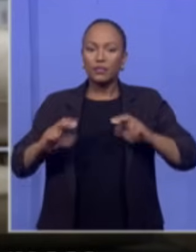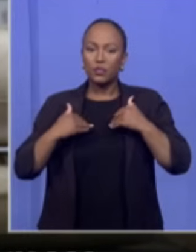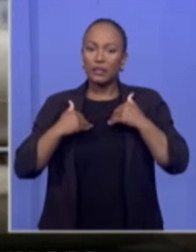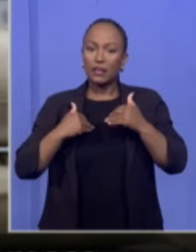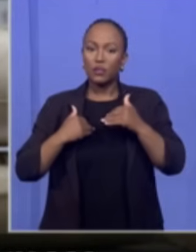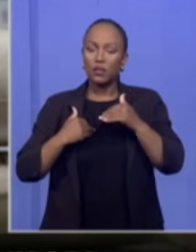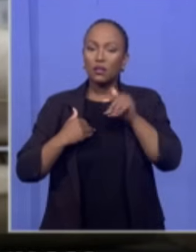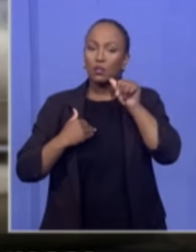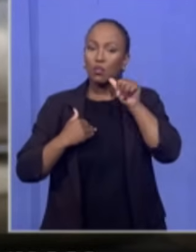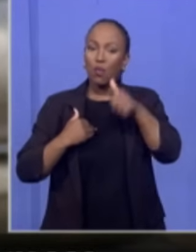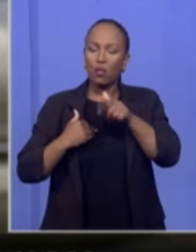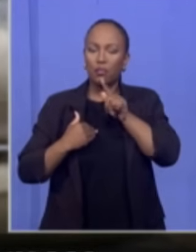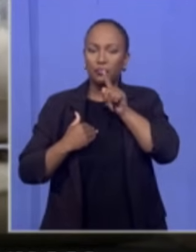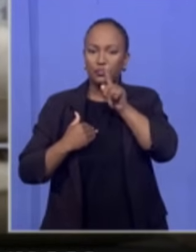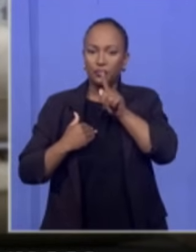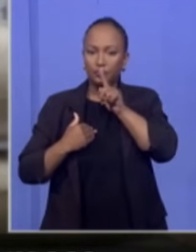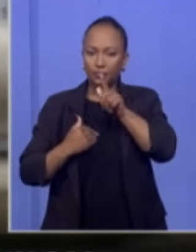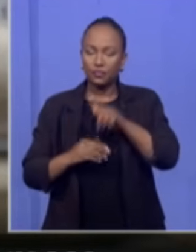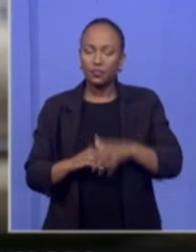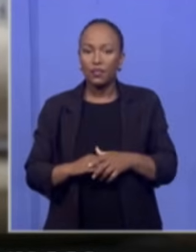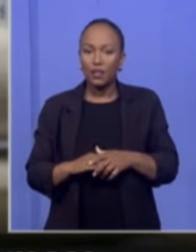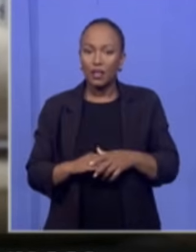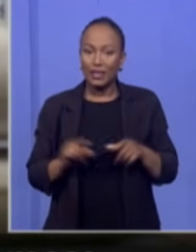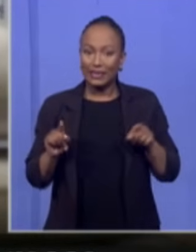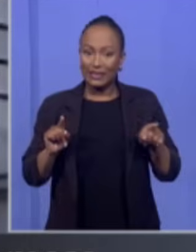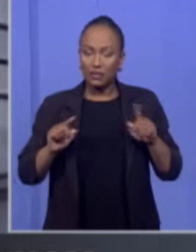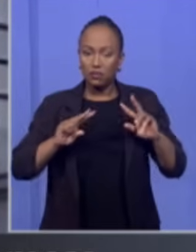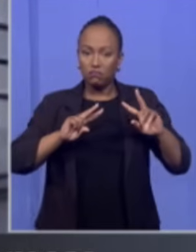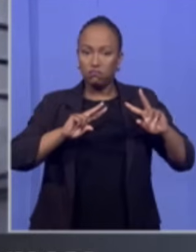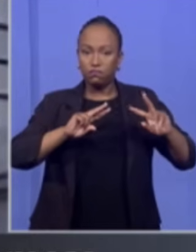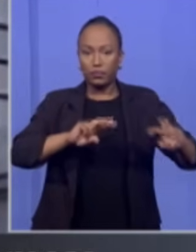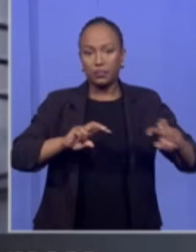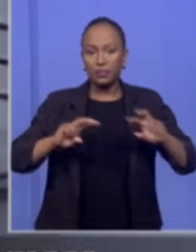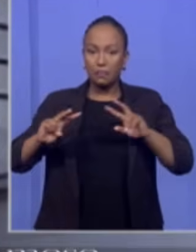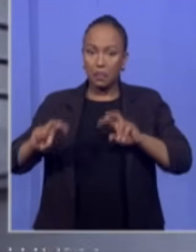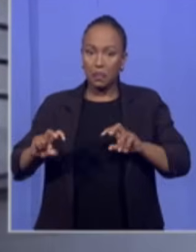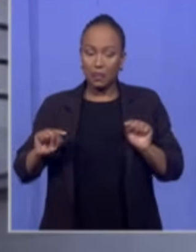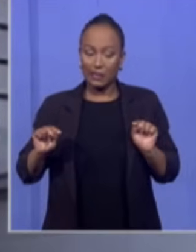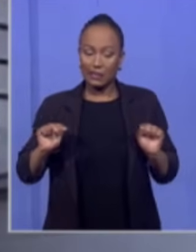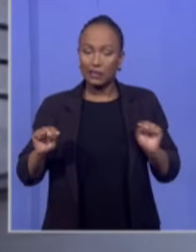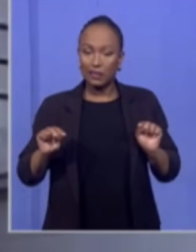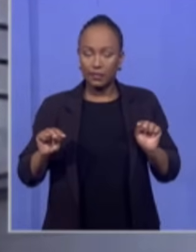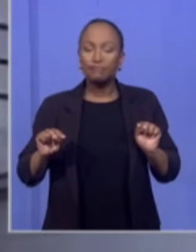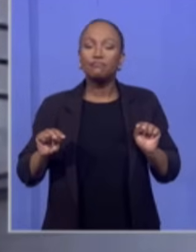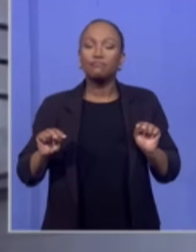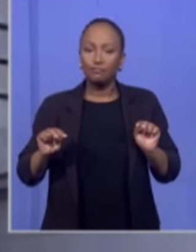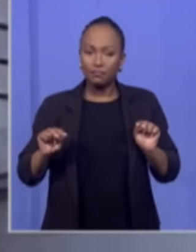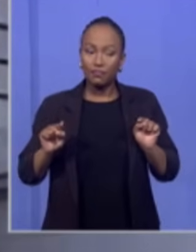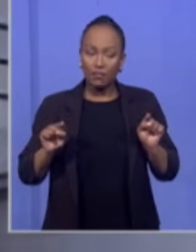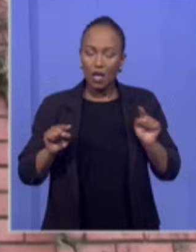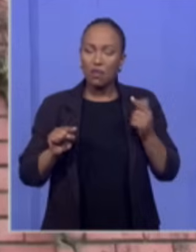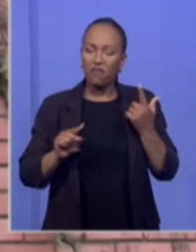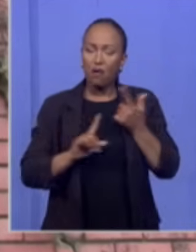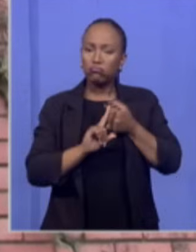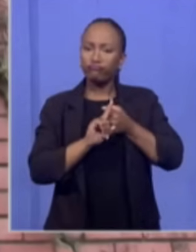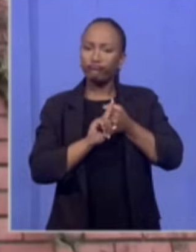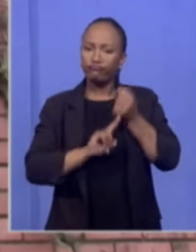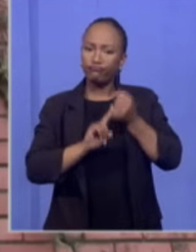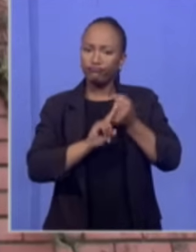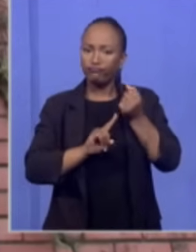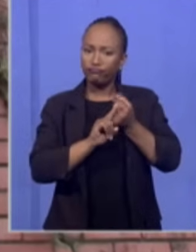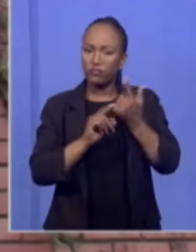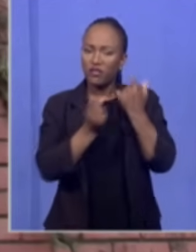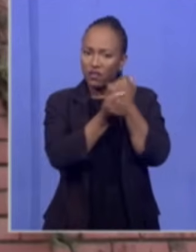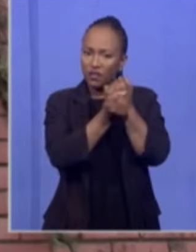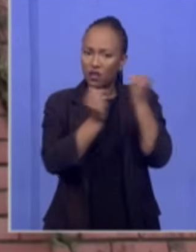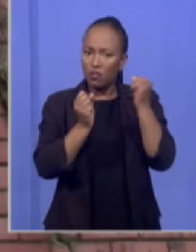Court. Dipatlisiso tseno ka bobedi di ikaeletswe go senola gore balola kgololosego bano ba tlhokafetse jang le gore ba